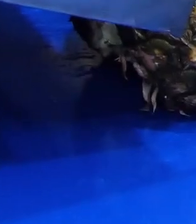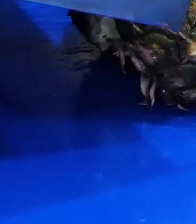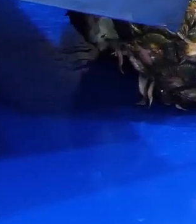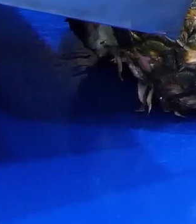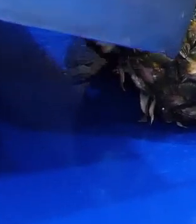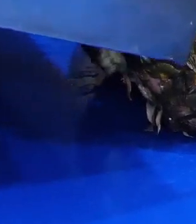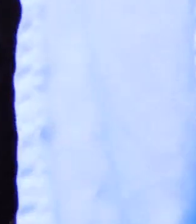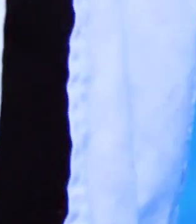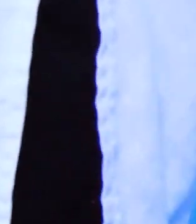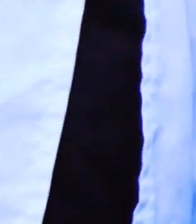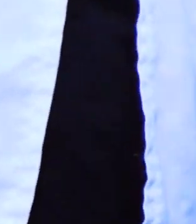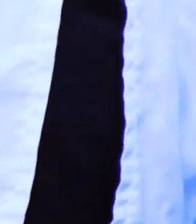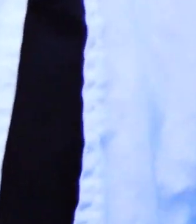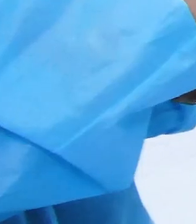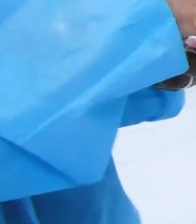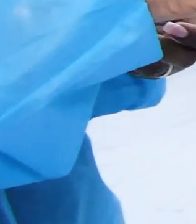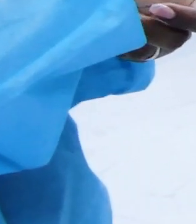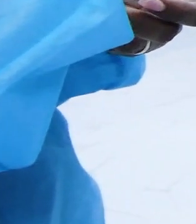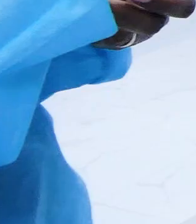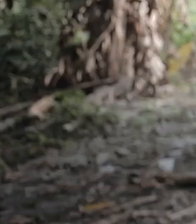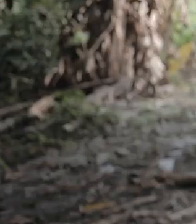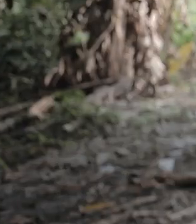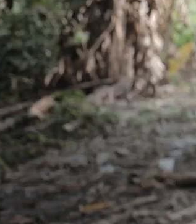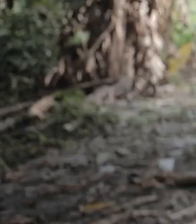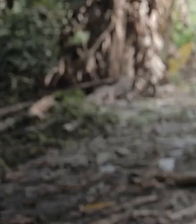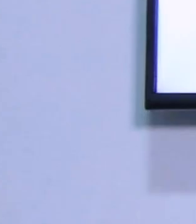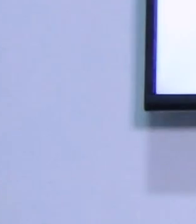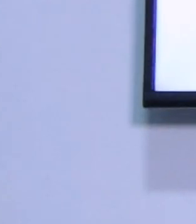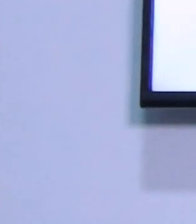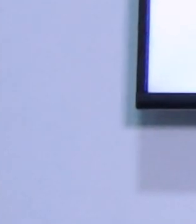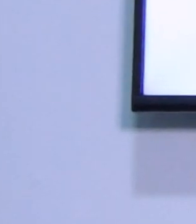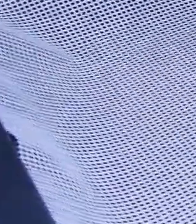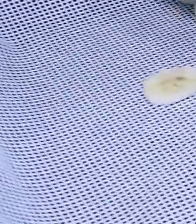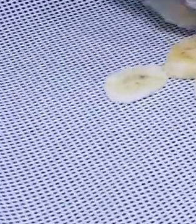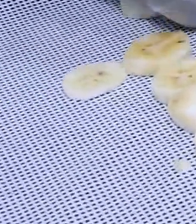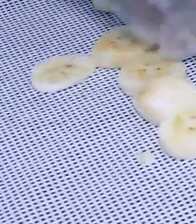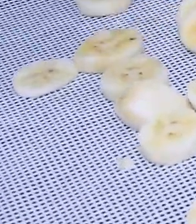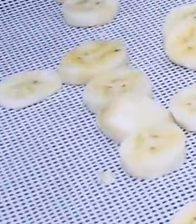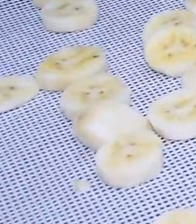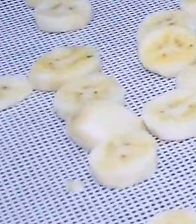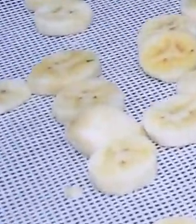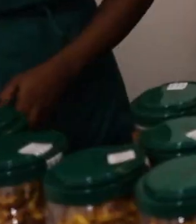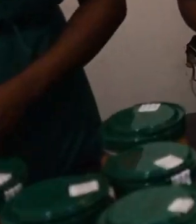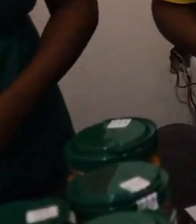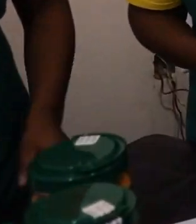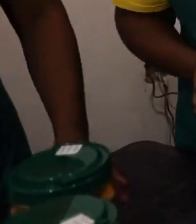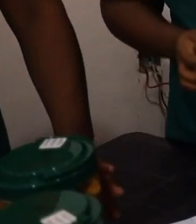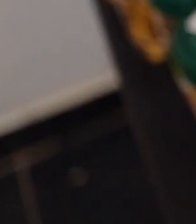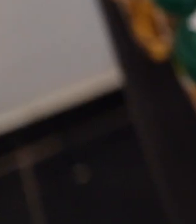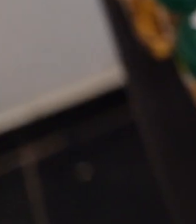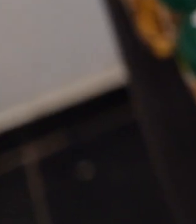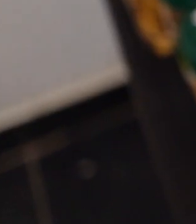Let's go. Produce it, process it, distribute it. I go make the dough just to feed my own. I go do